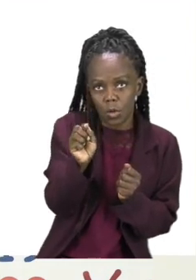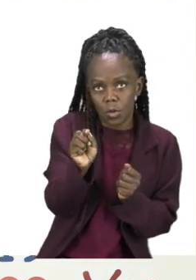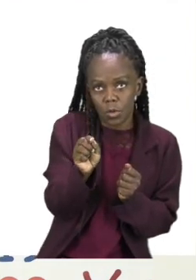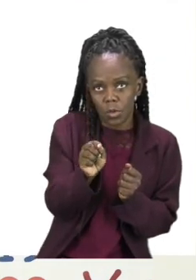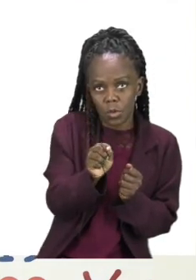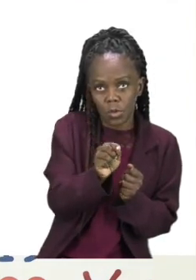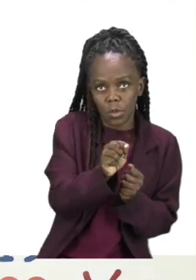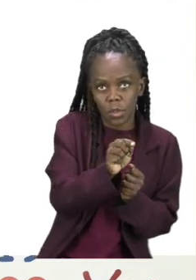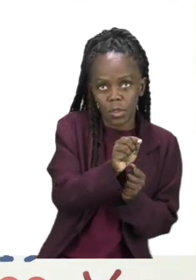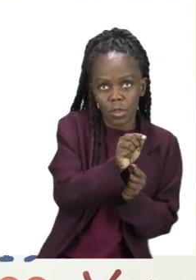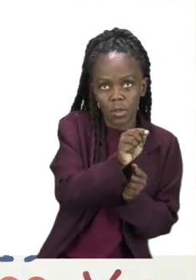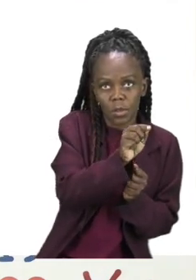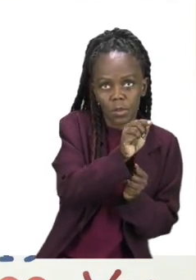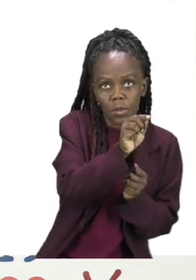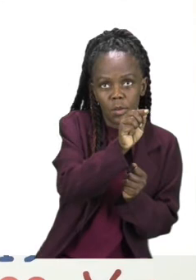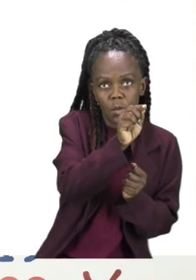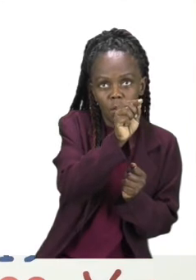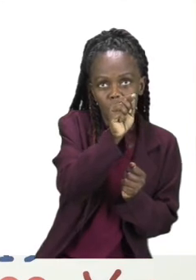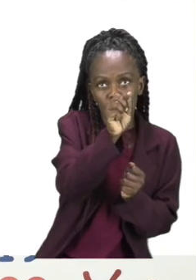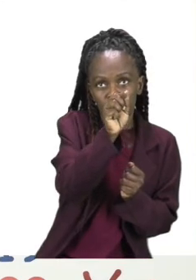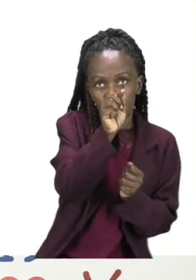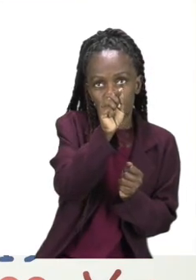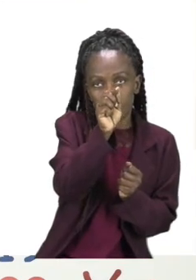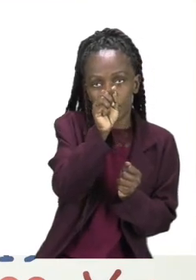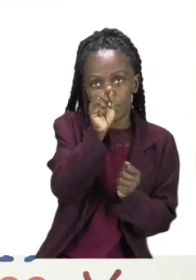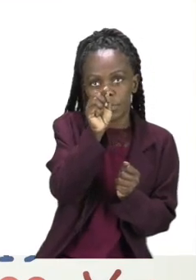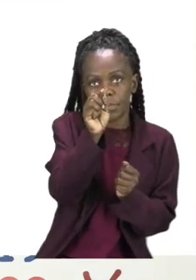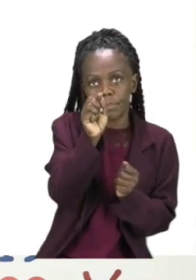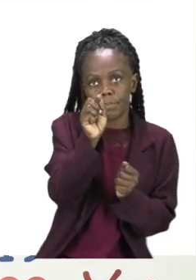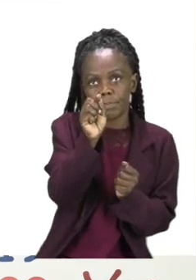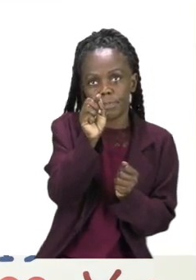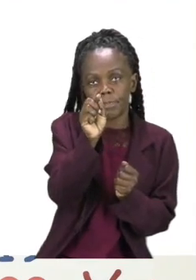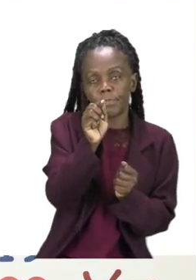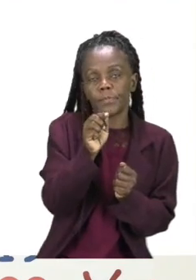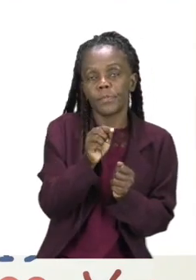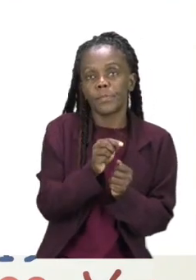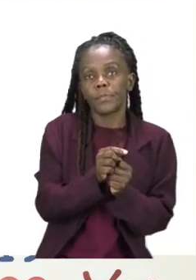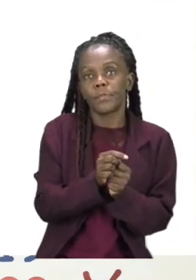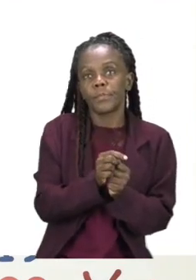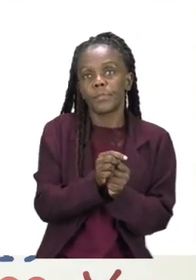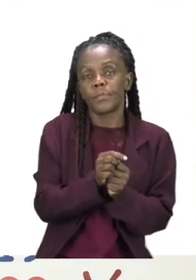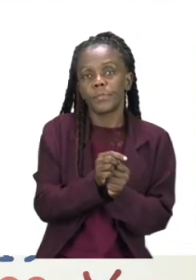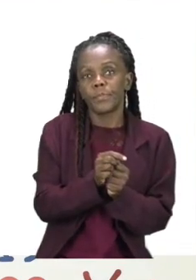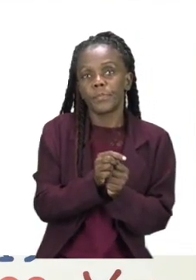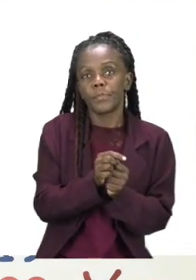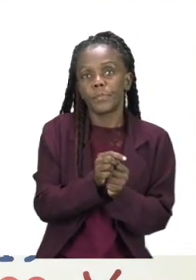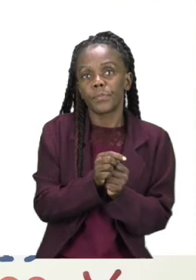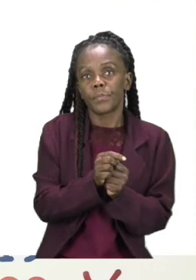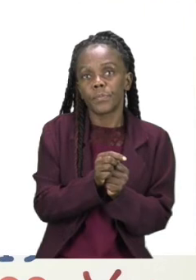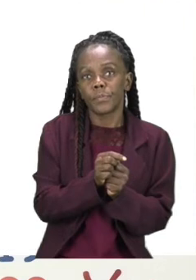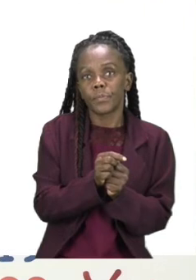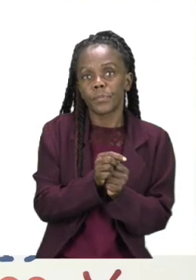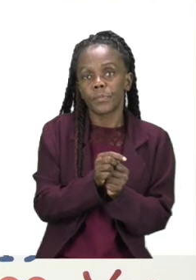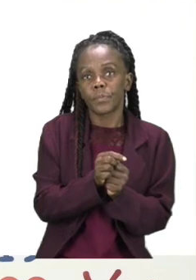round. Remember to take your time and follow each trace line. There we go.